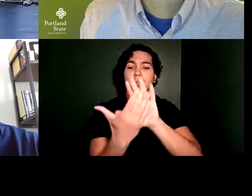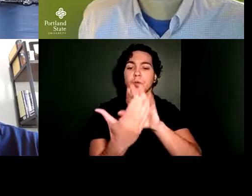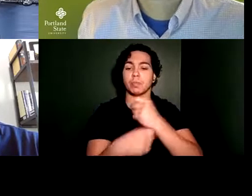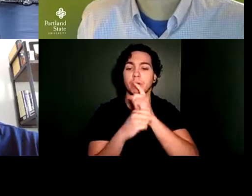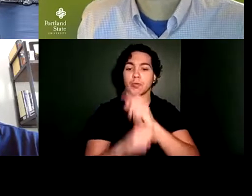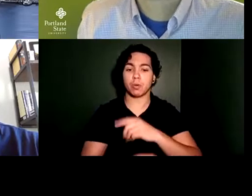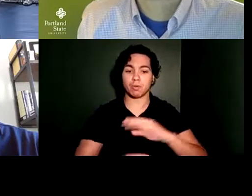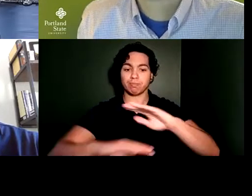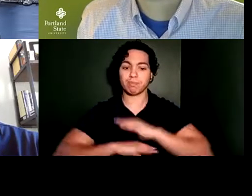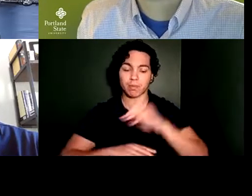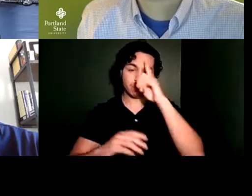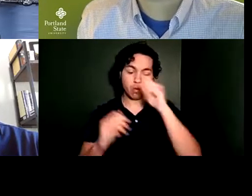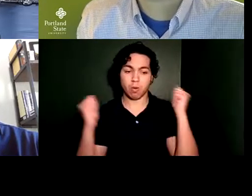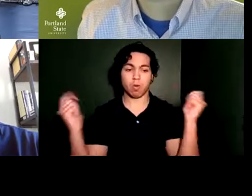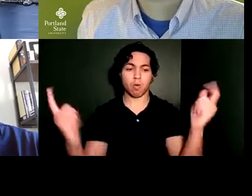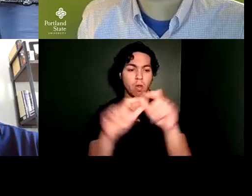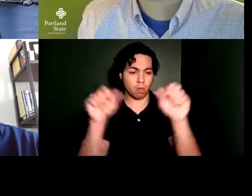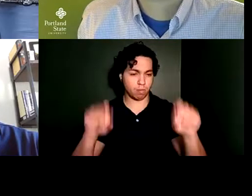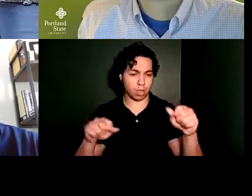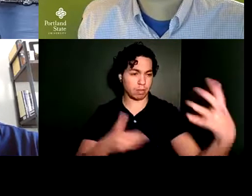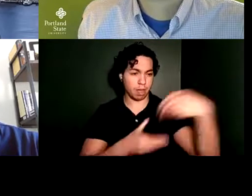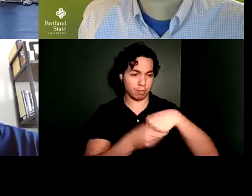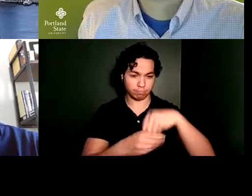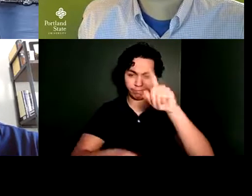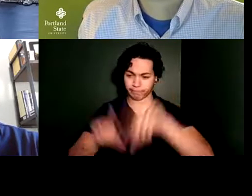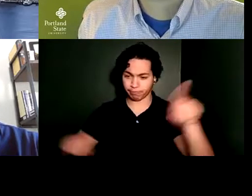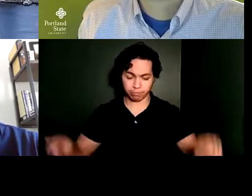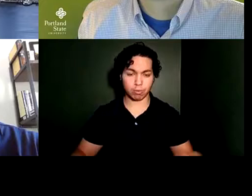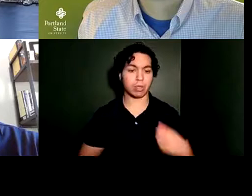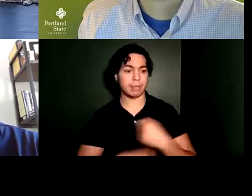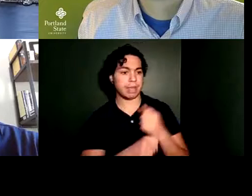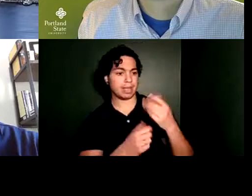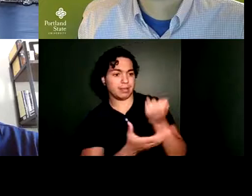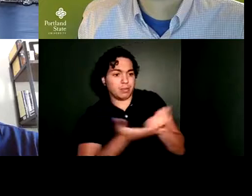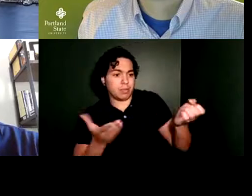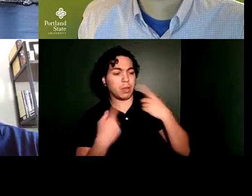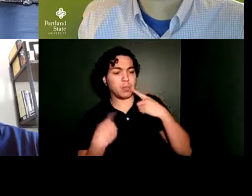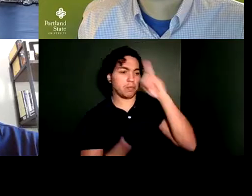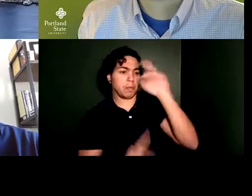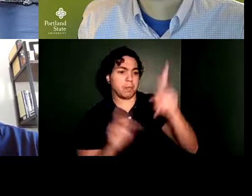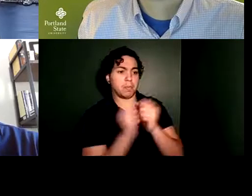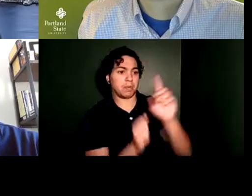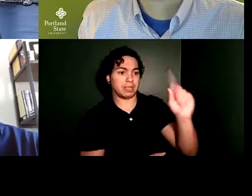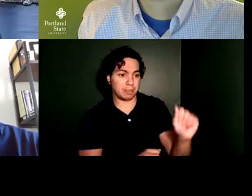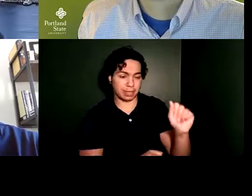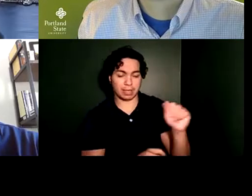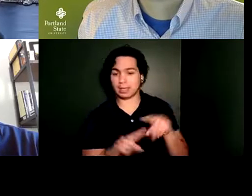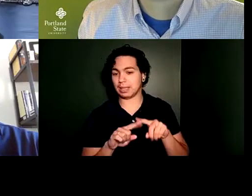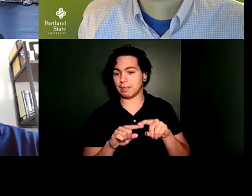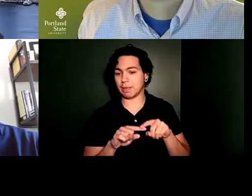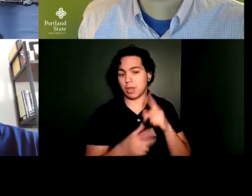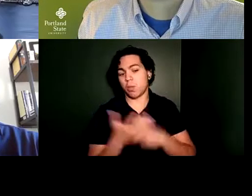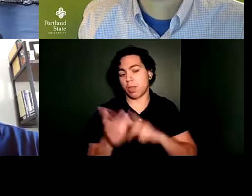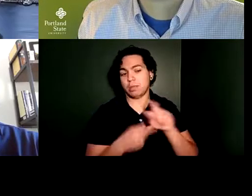let's make a device that works for people with disabilities and you know, depending on what that